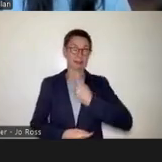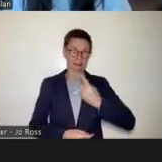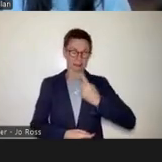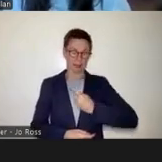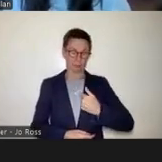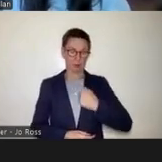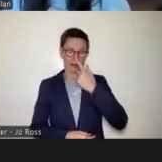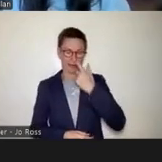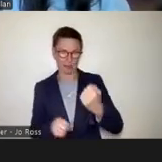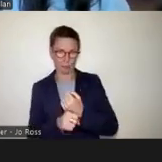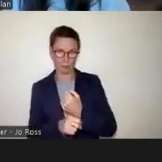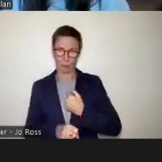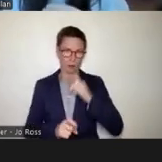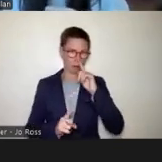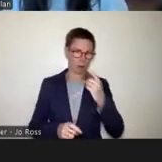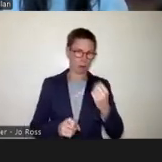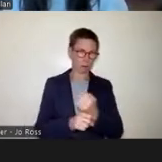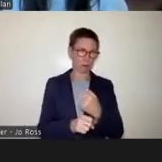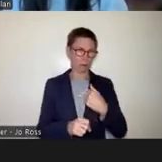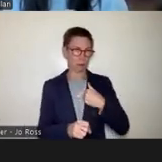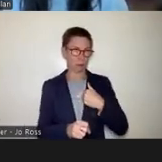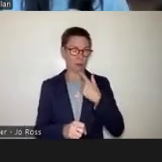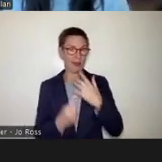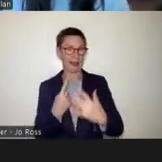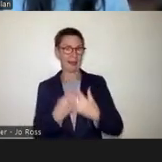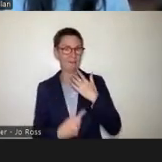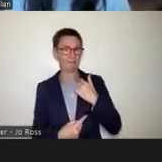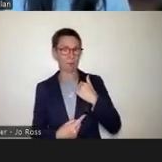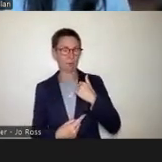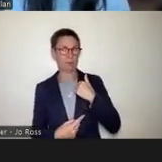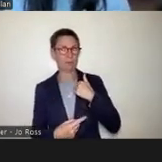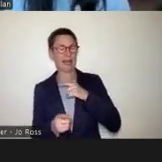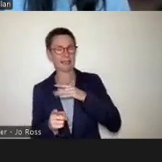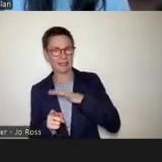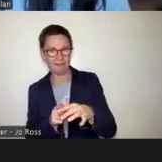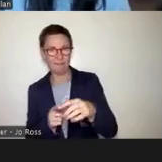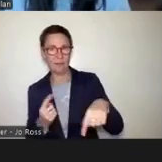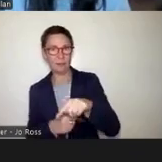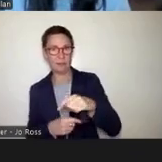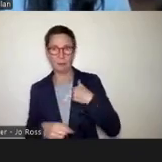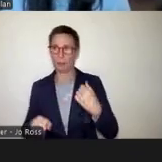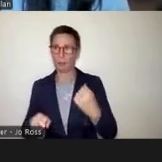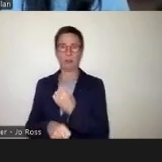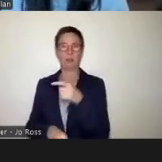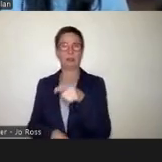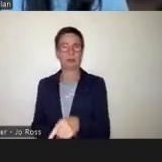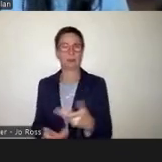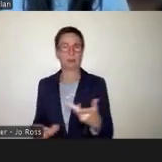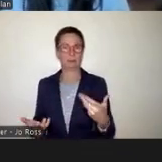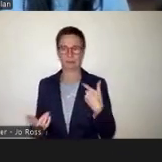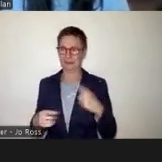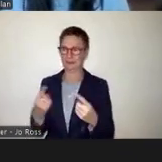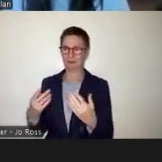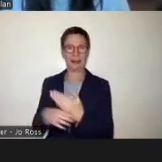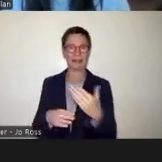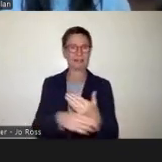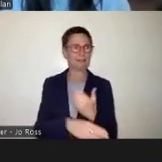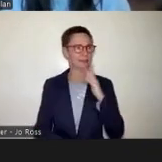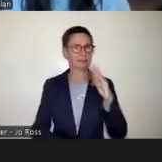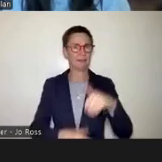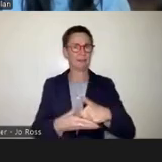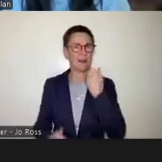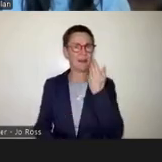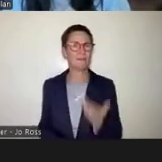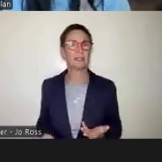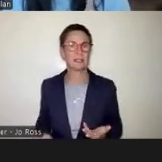can't do, that influences and is influenced by the practices and activities that we do day to day.